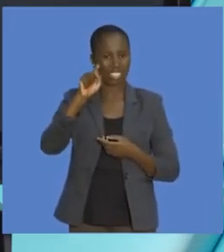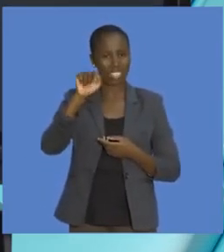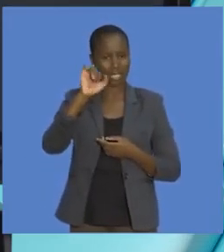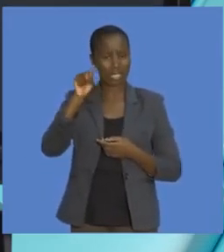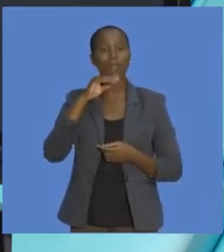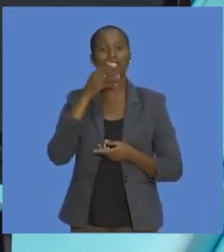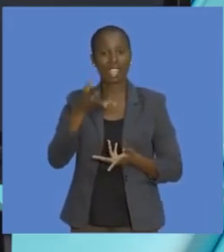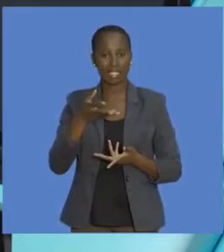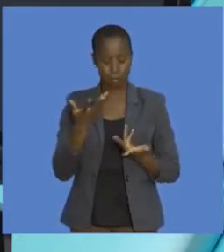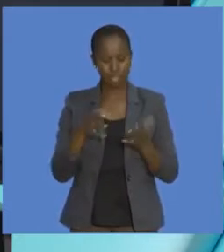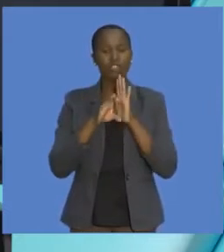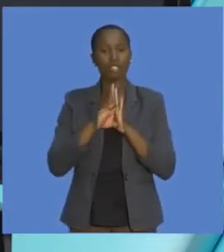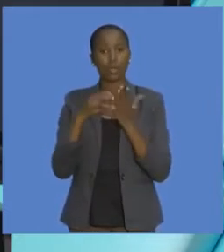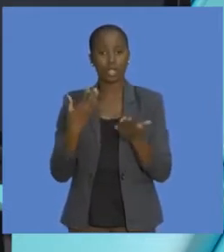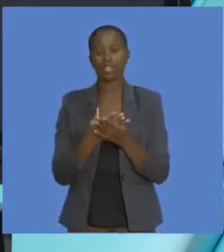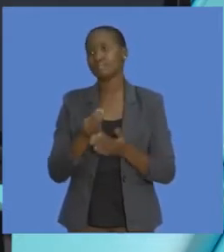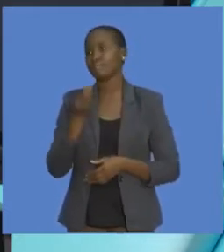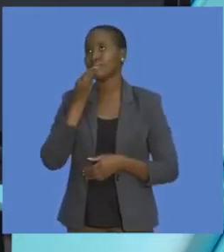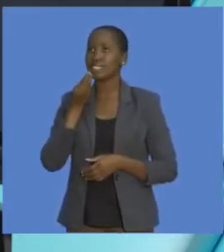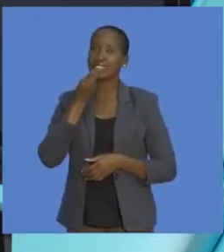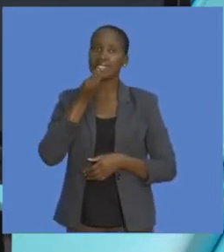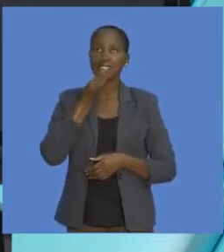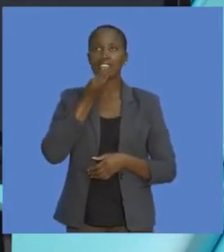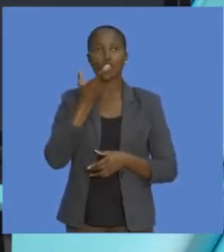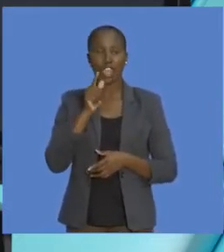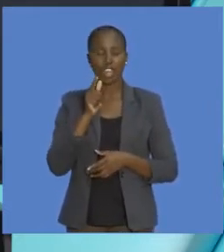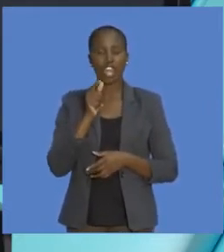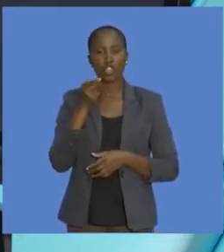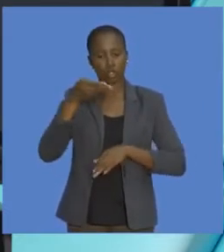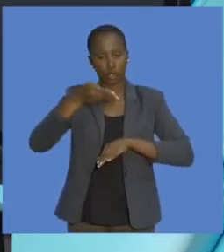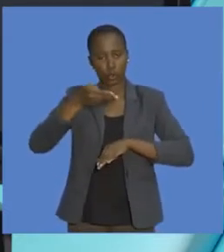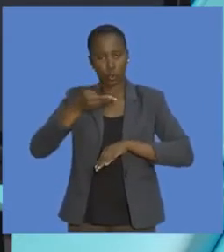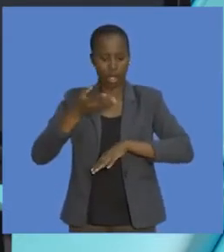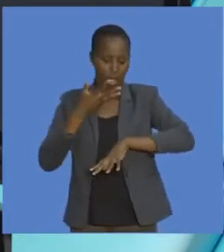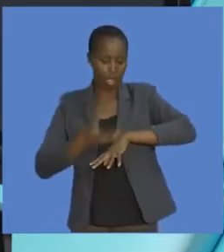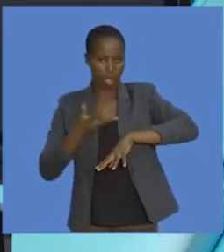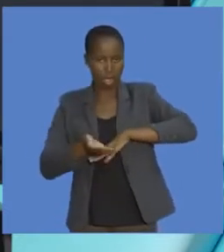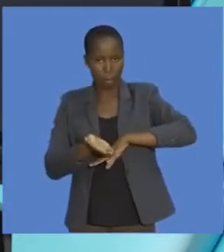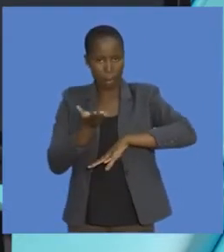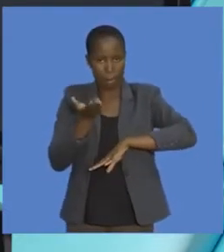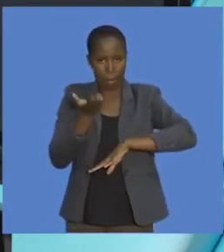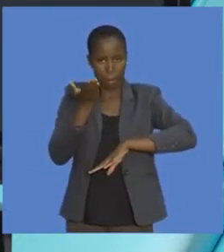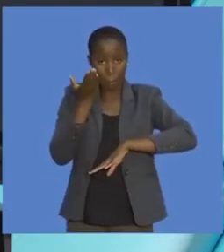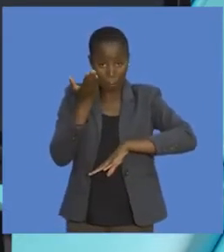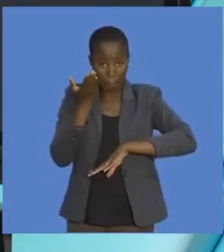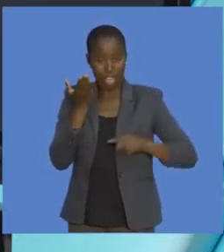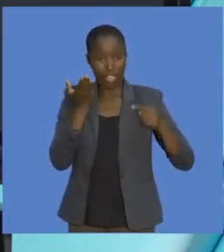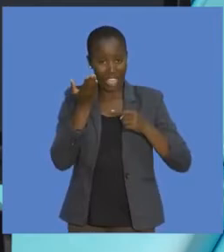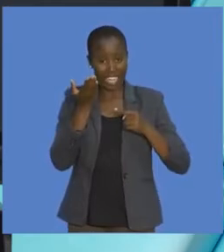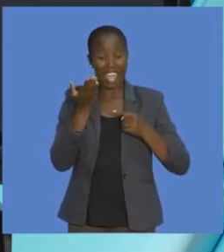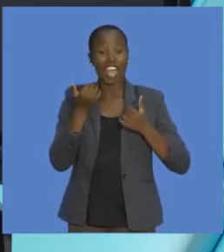meal, there would be an increase in your blood sugar levels, and the body will intrinsically or